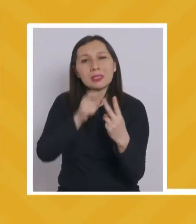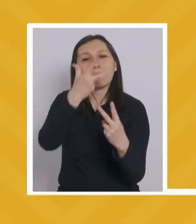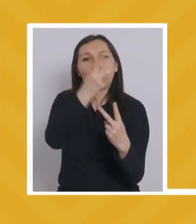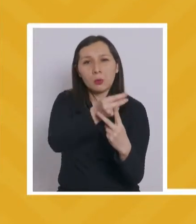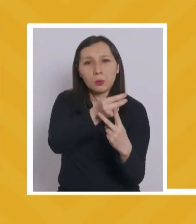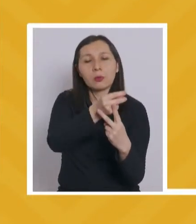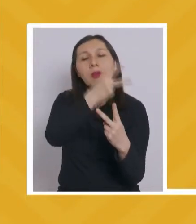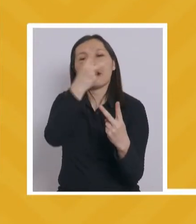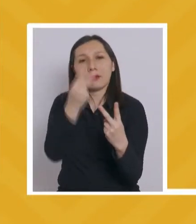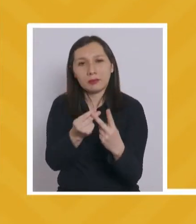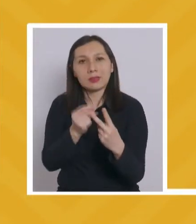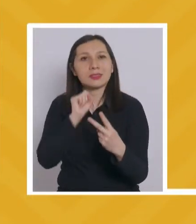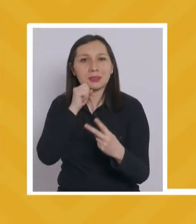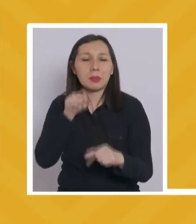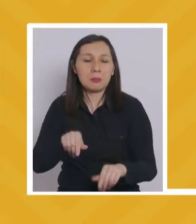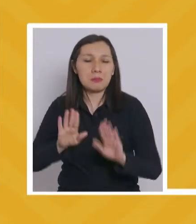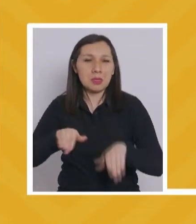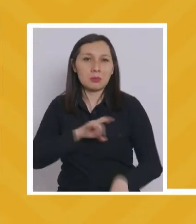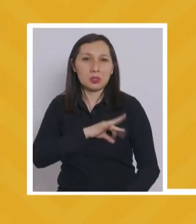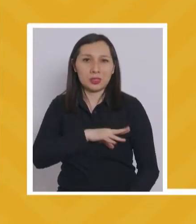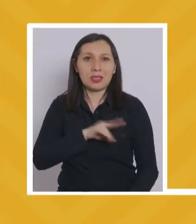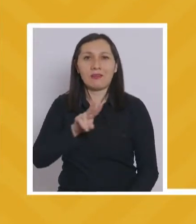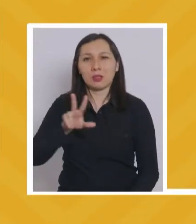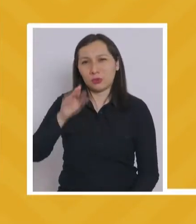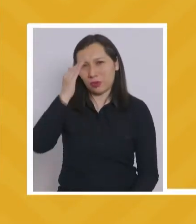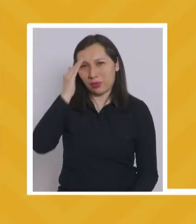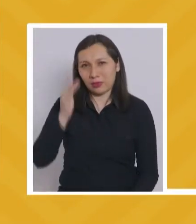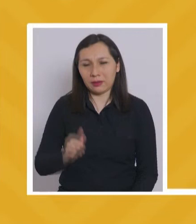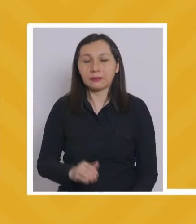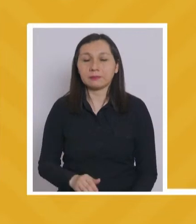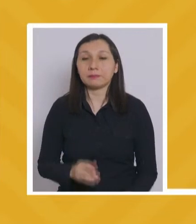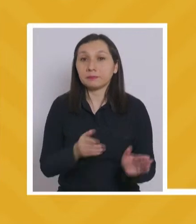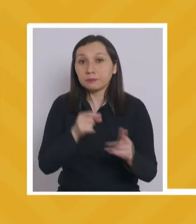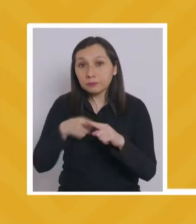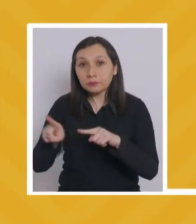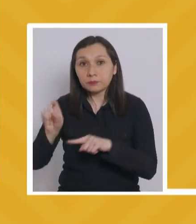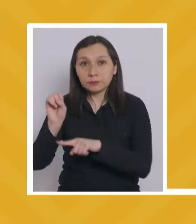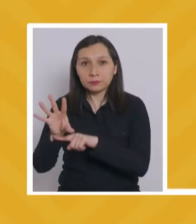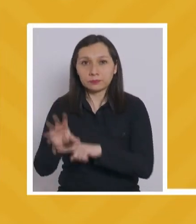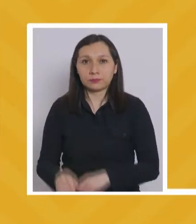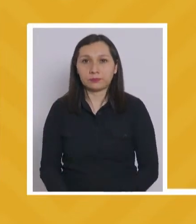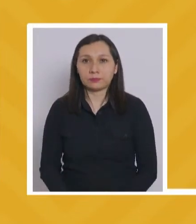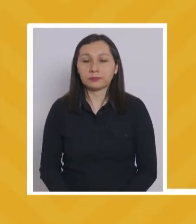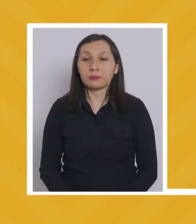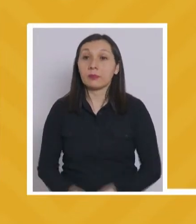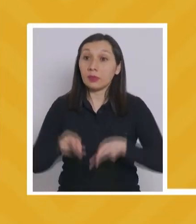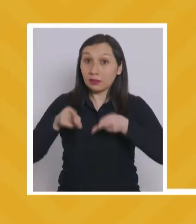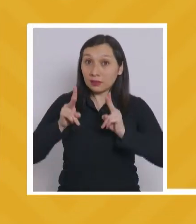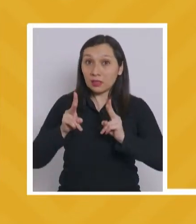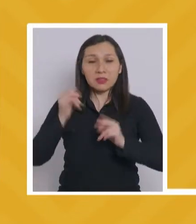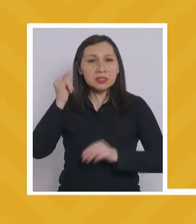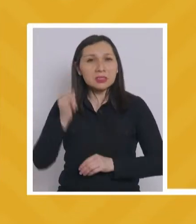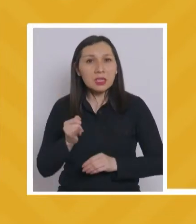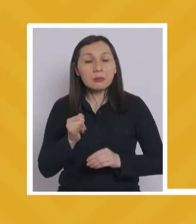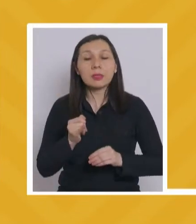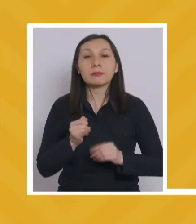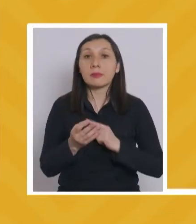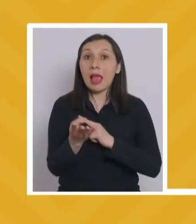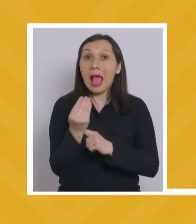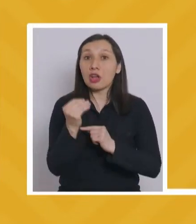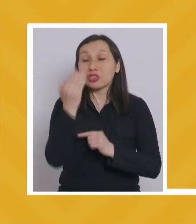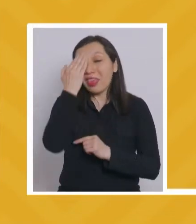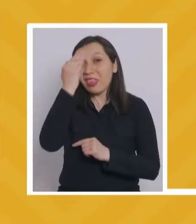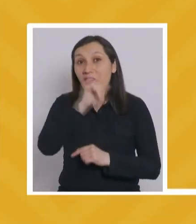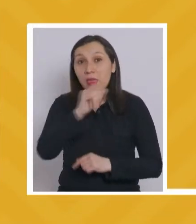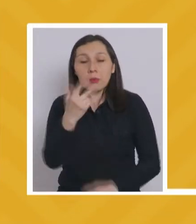on 2 doses separated by 1 month, which was the schedule used in Chile. The effectiveness